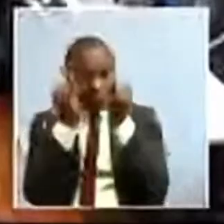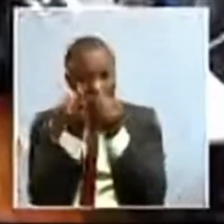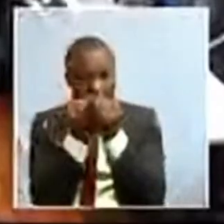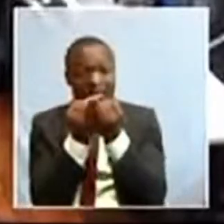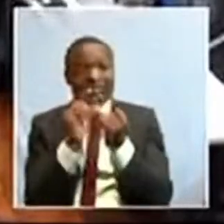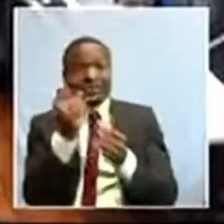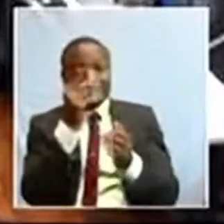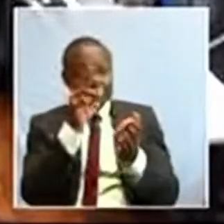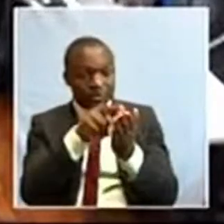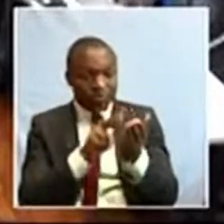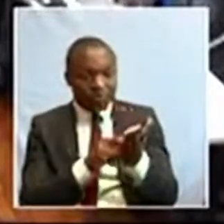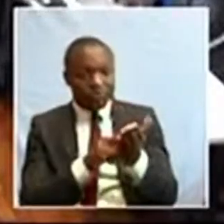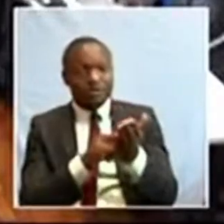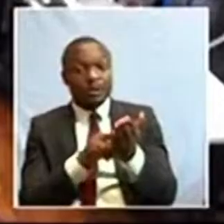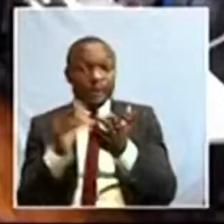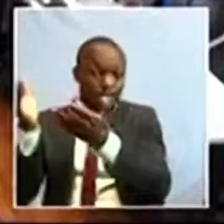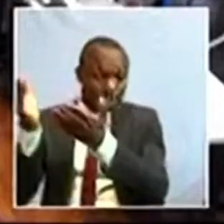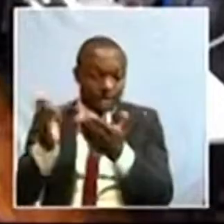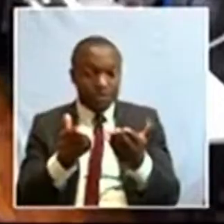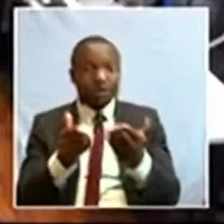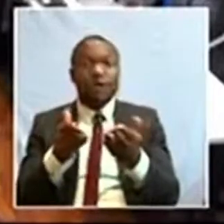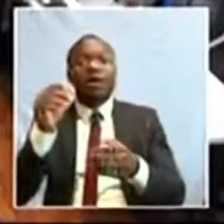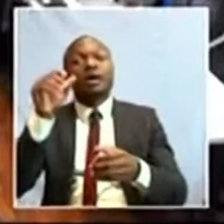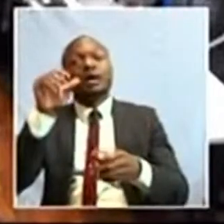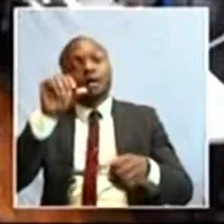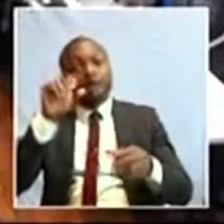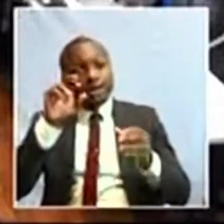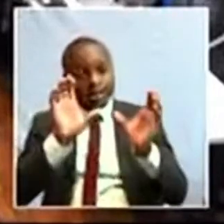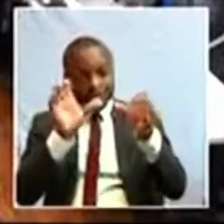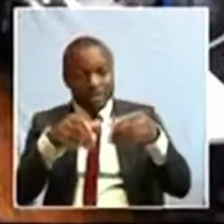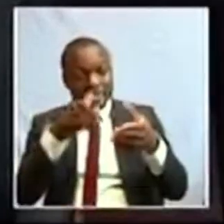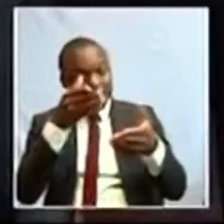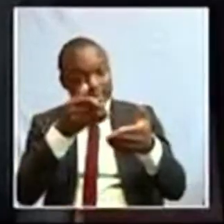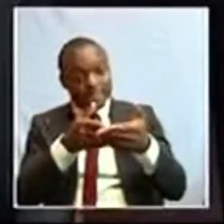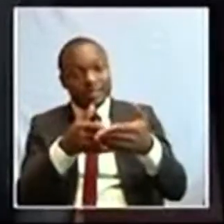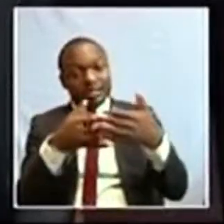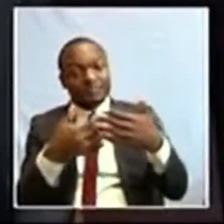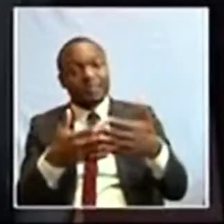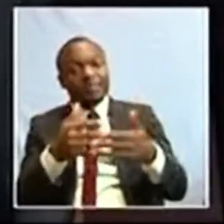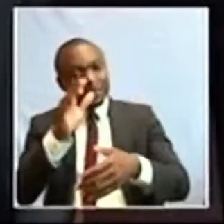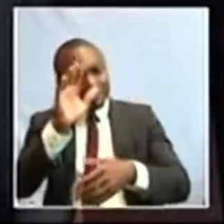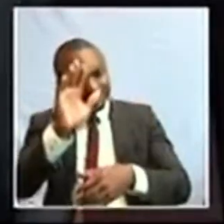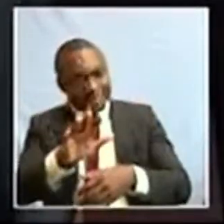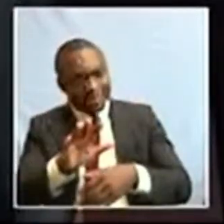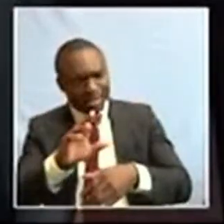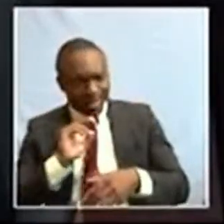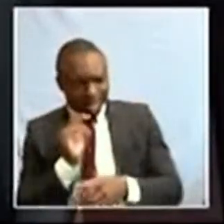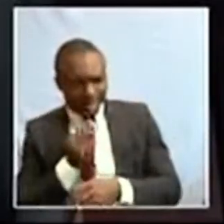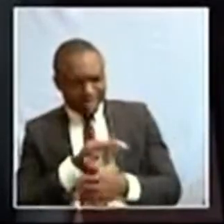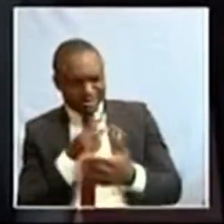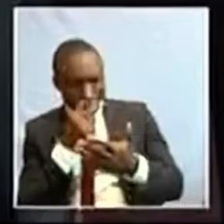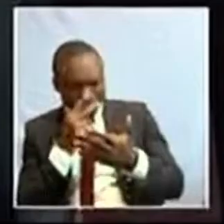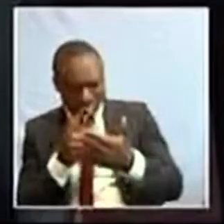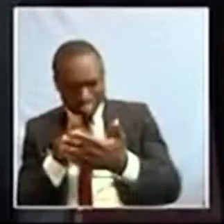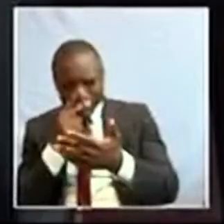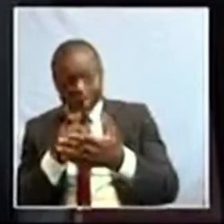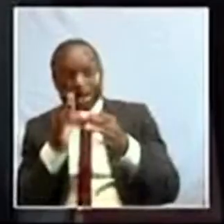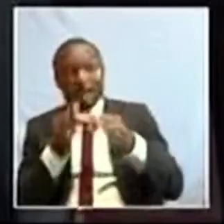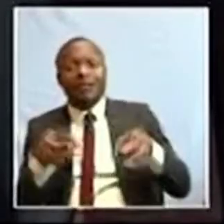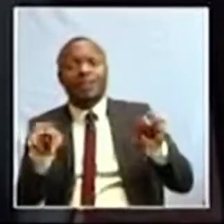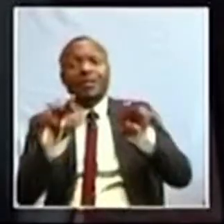a report is brought before a committee, all these documents are supposed to be in place so that we assess whether the value of